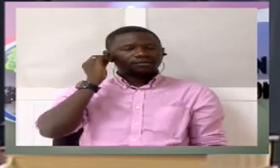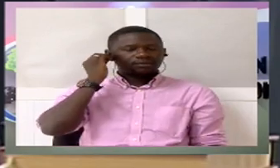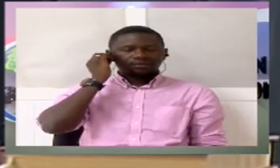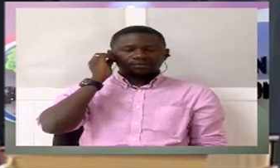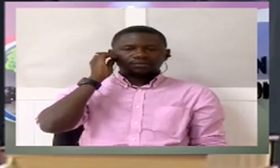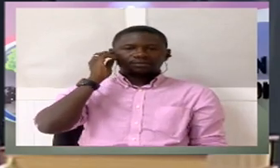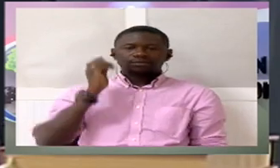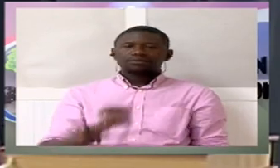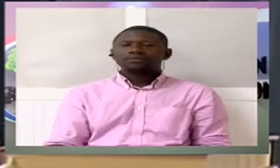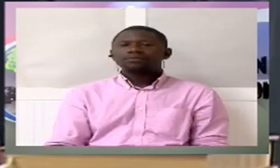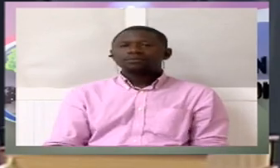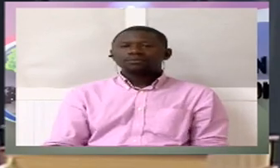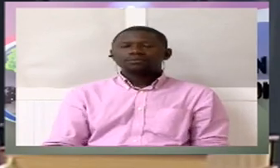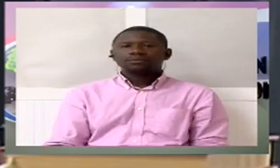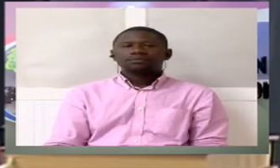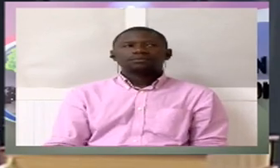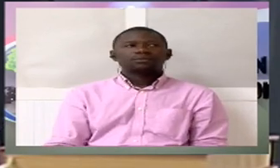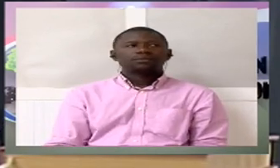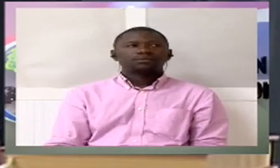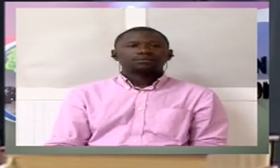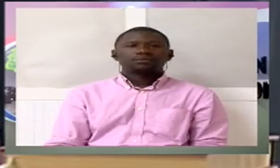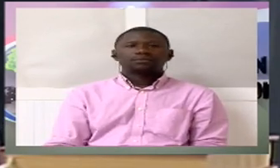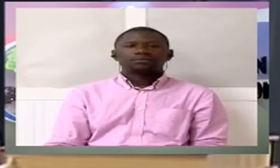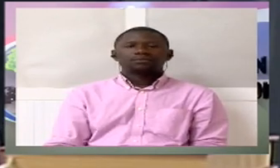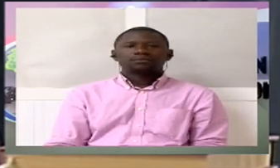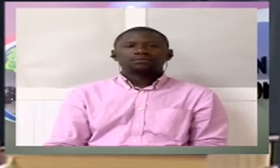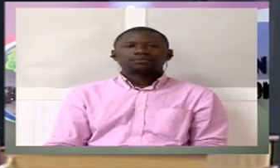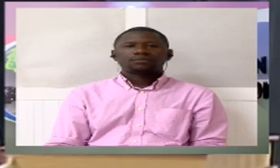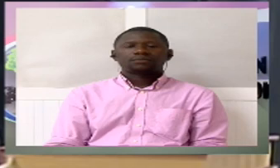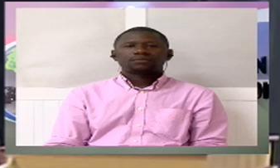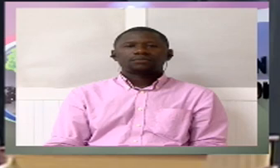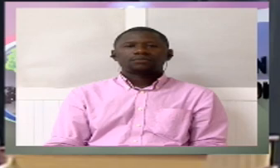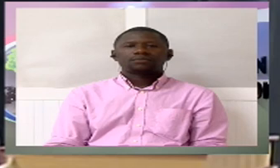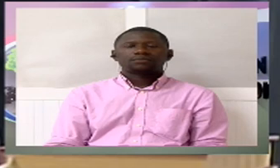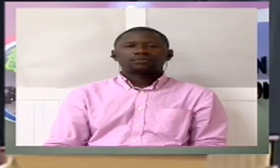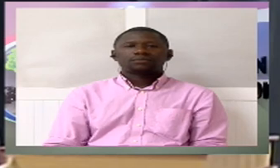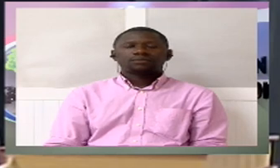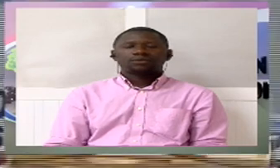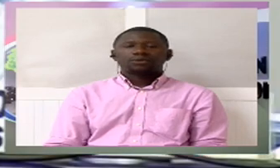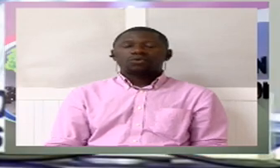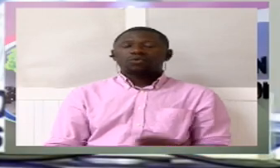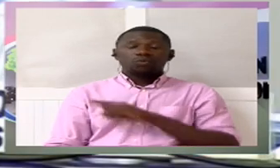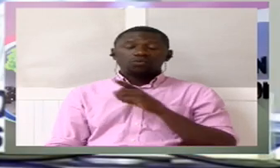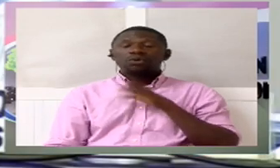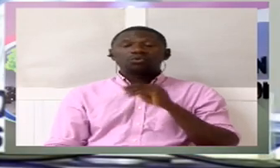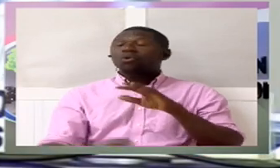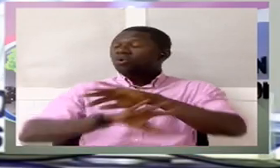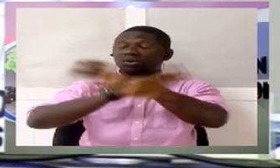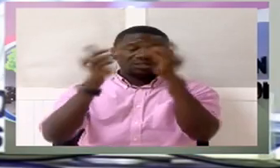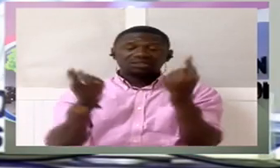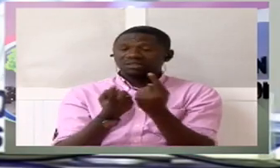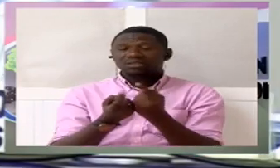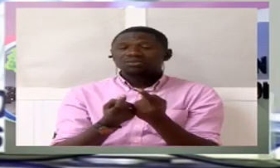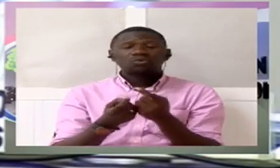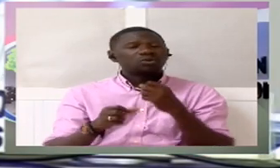be nga wole bori pour asetara muta ko ko no je ku kana soto je. We did all of these things just to